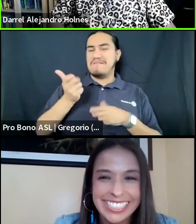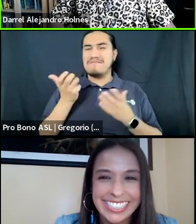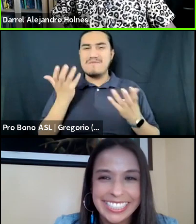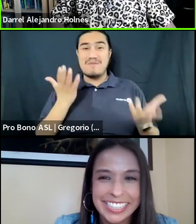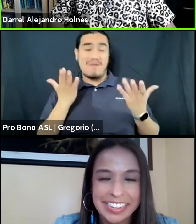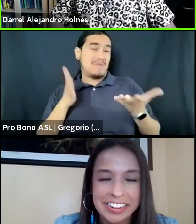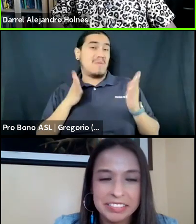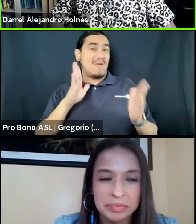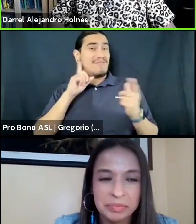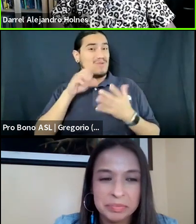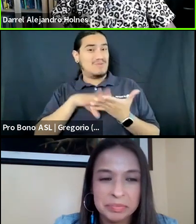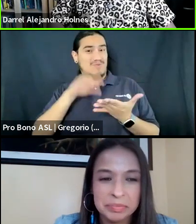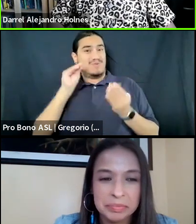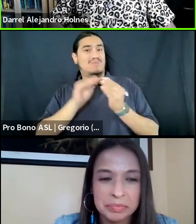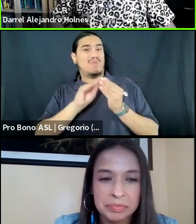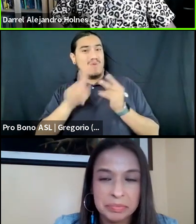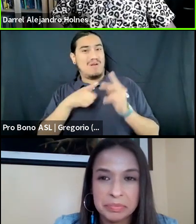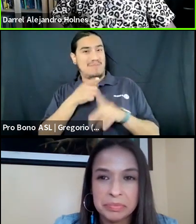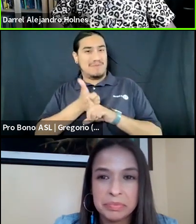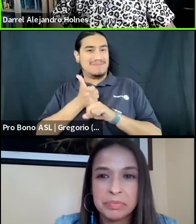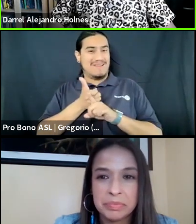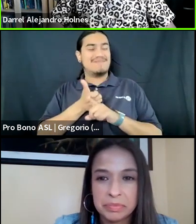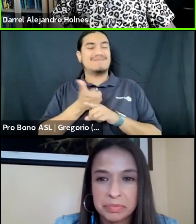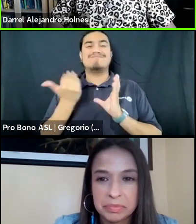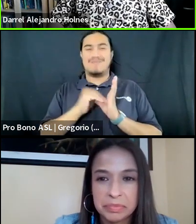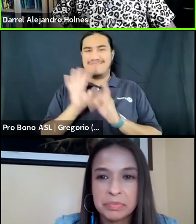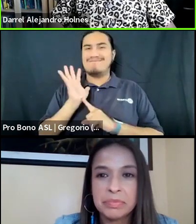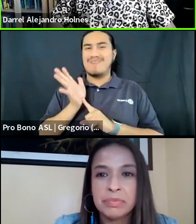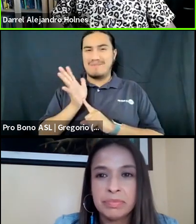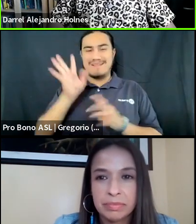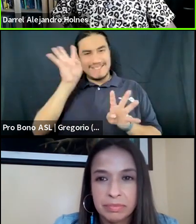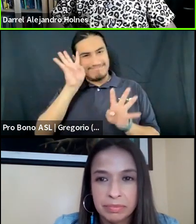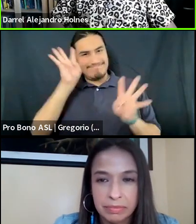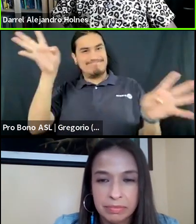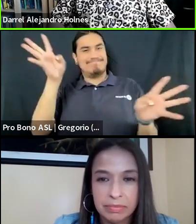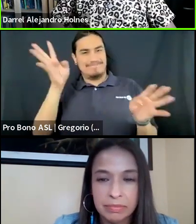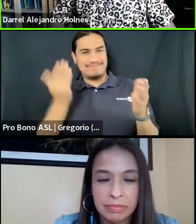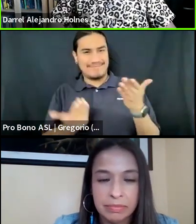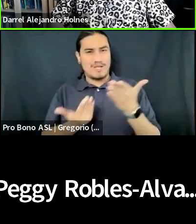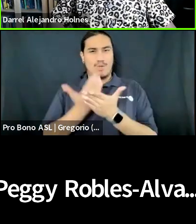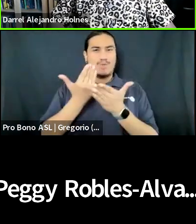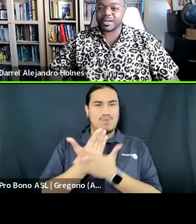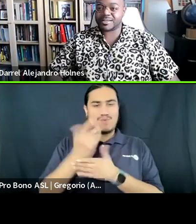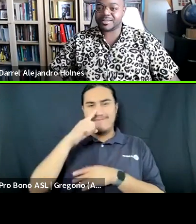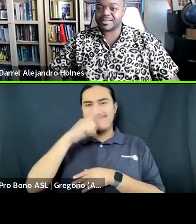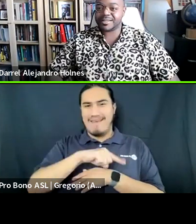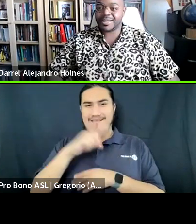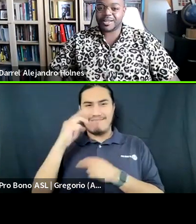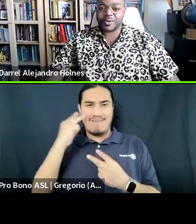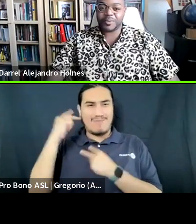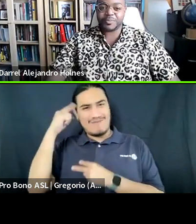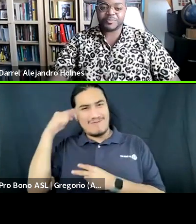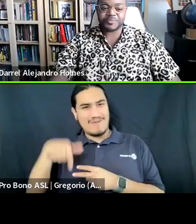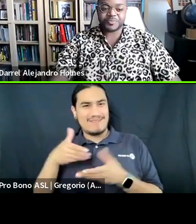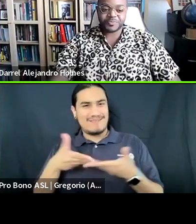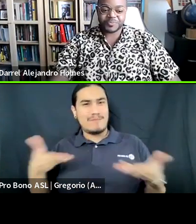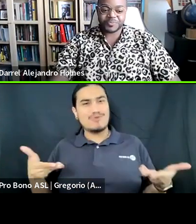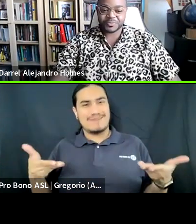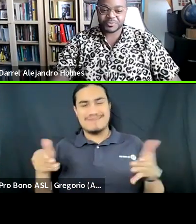of getting to know yourself. So just take 5 minutes and come up with a fake memory for this object. Thank you.